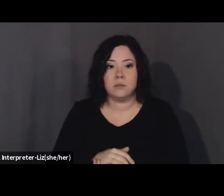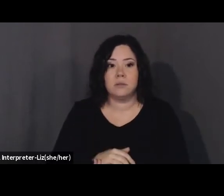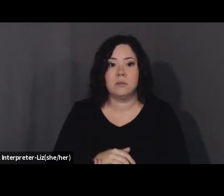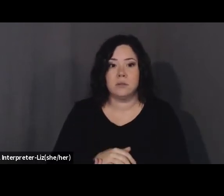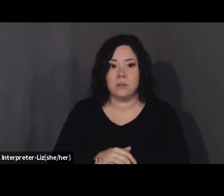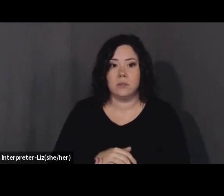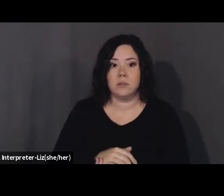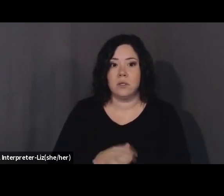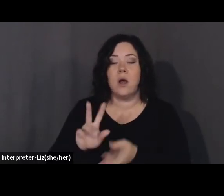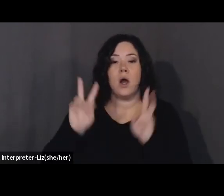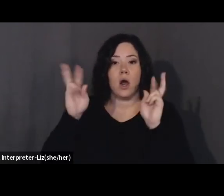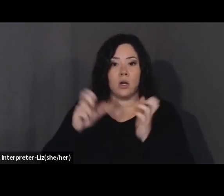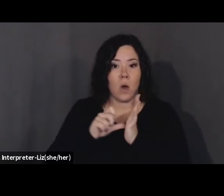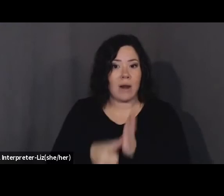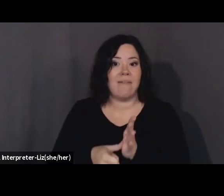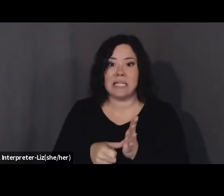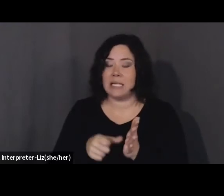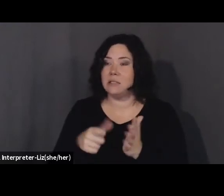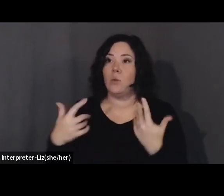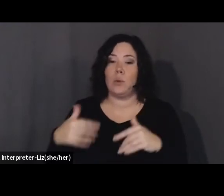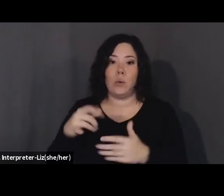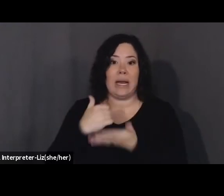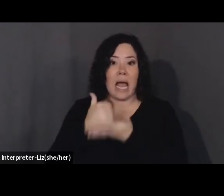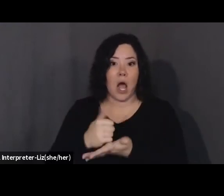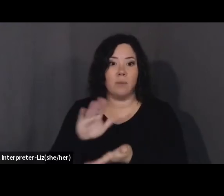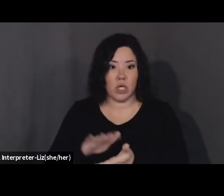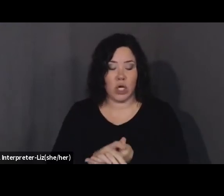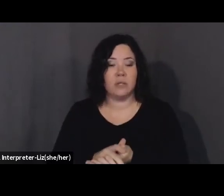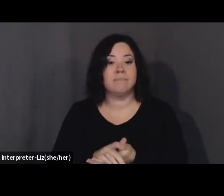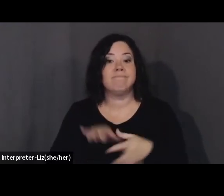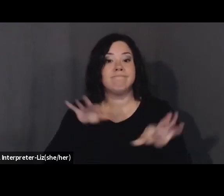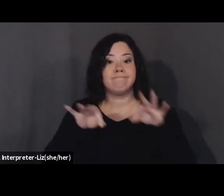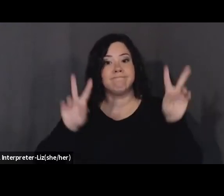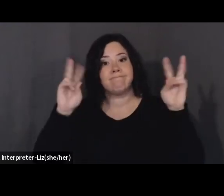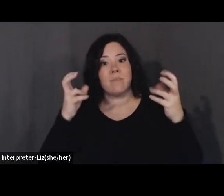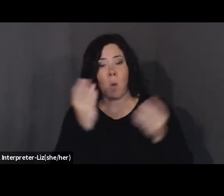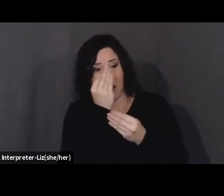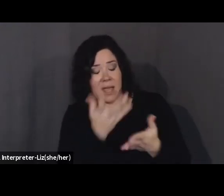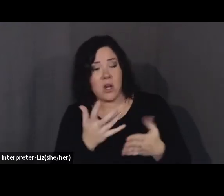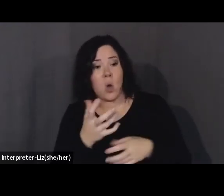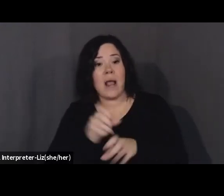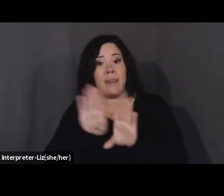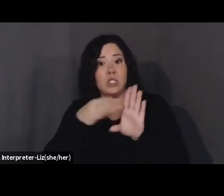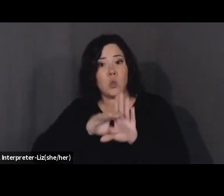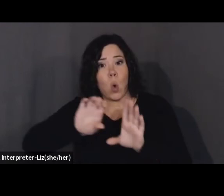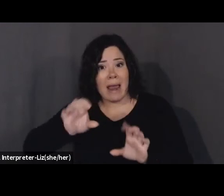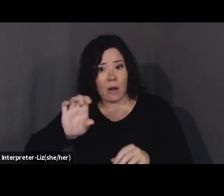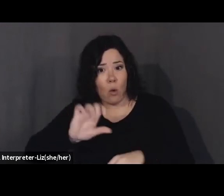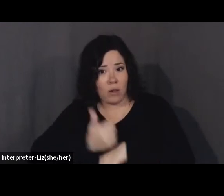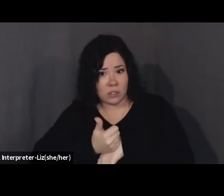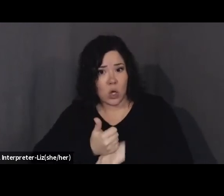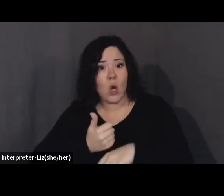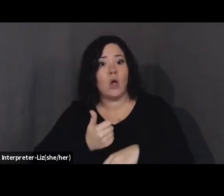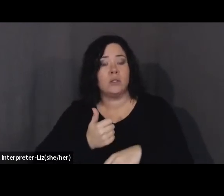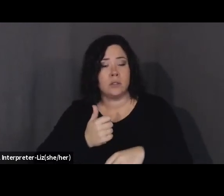emphasizes how much it assisted her. I just wanted to let you know we got the door handle installed and working fully on